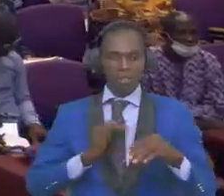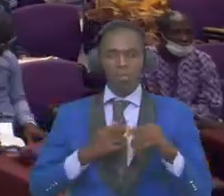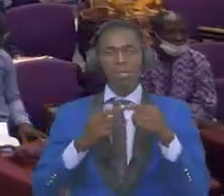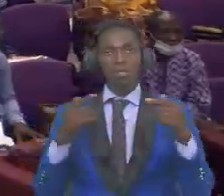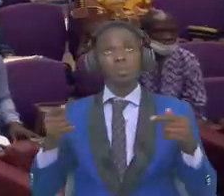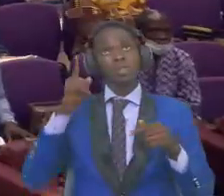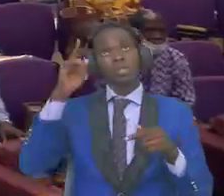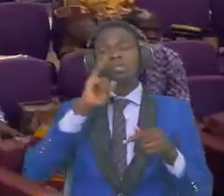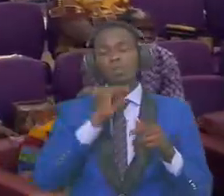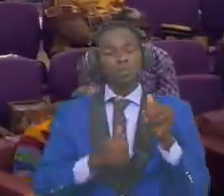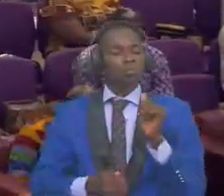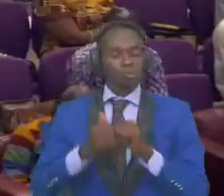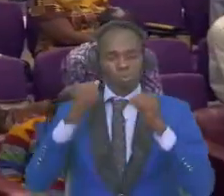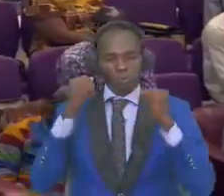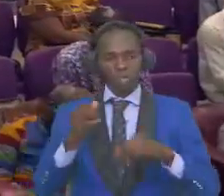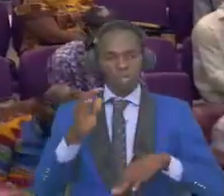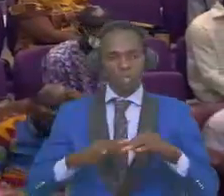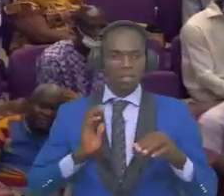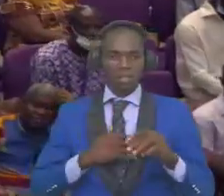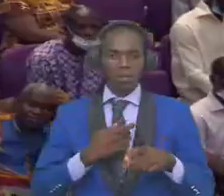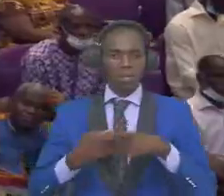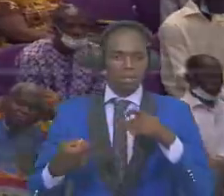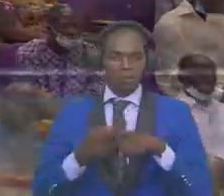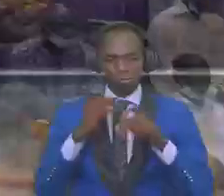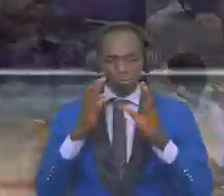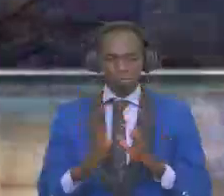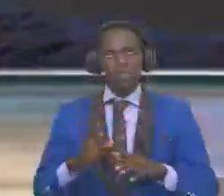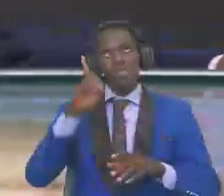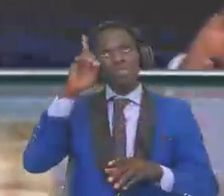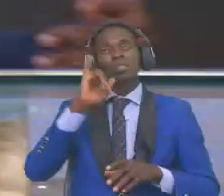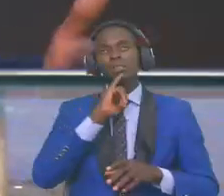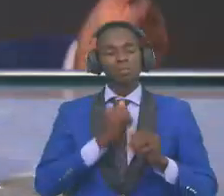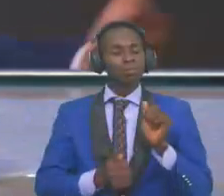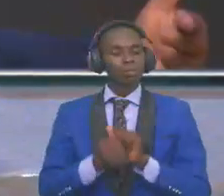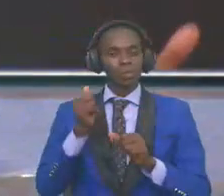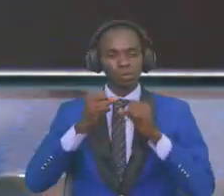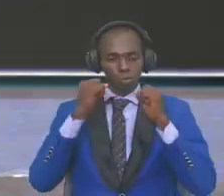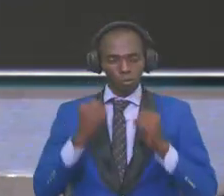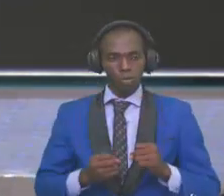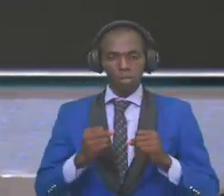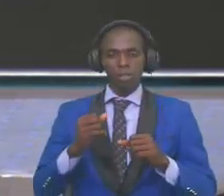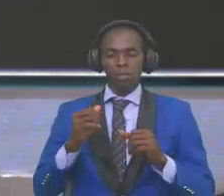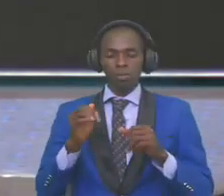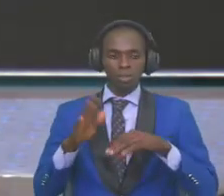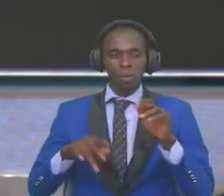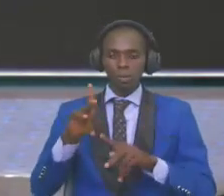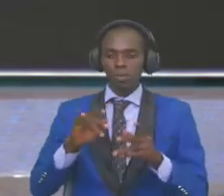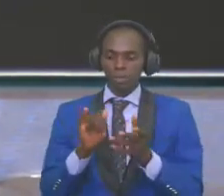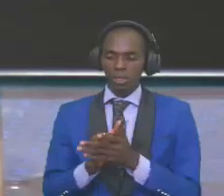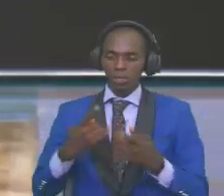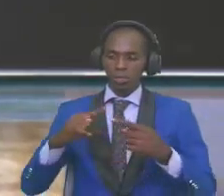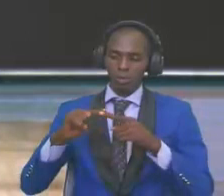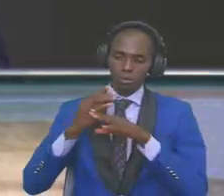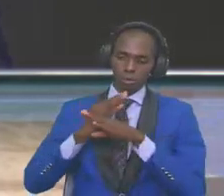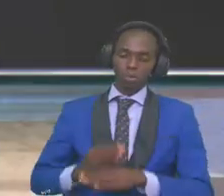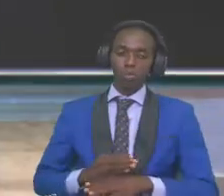stronger than our persecutors. He's stronger than the people that put stumbling blocks before us.